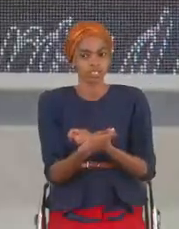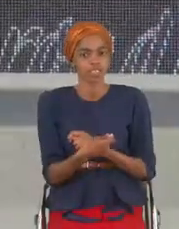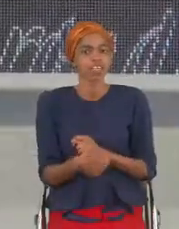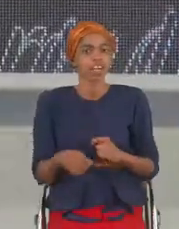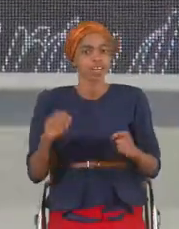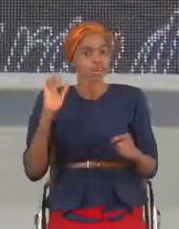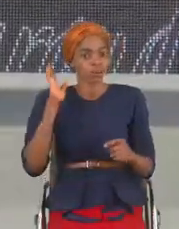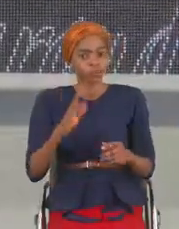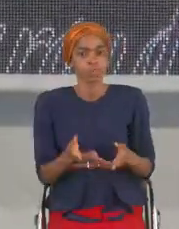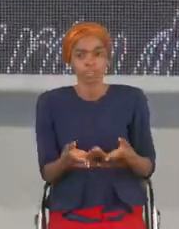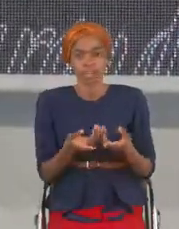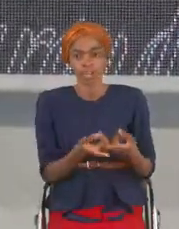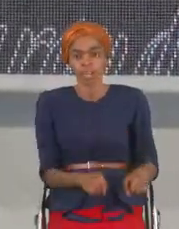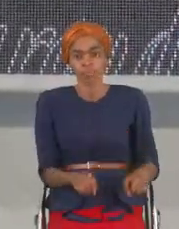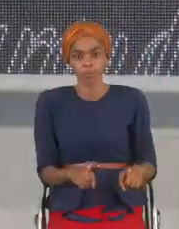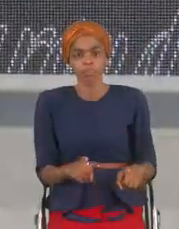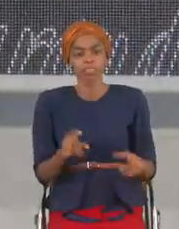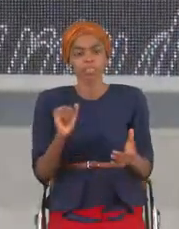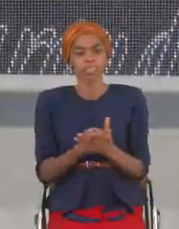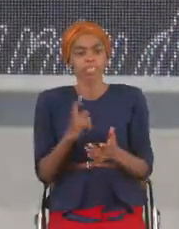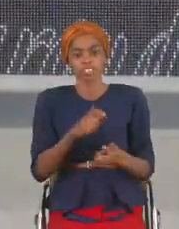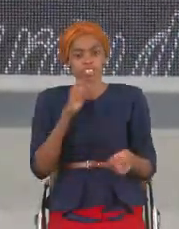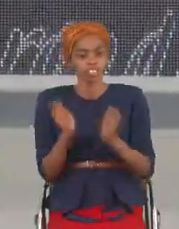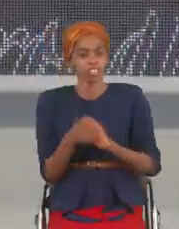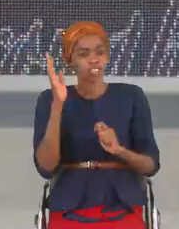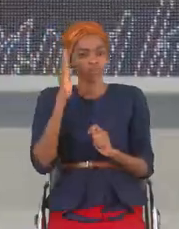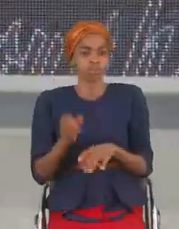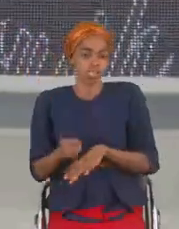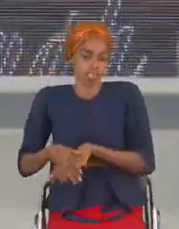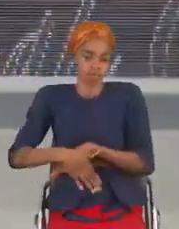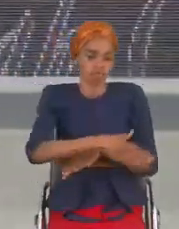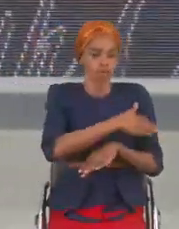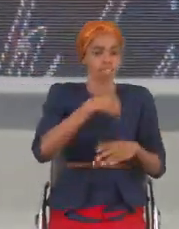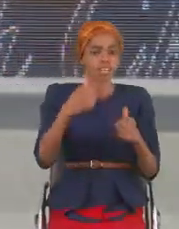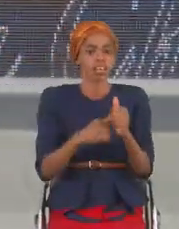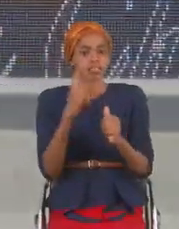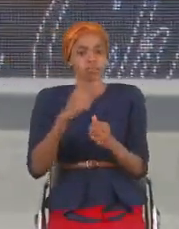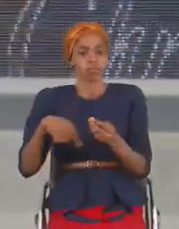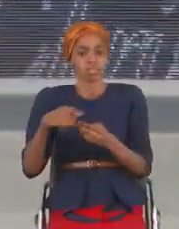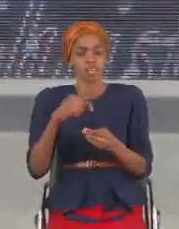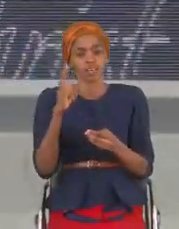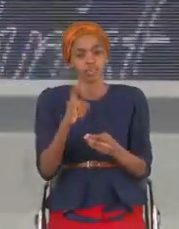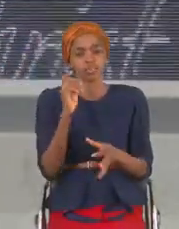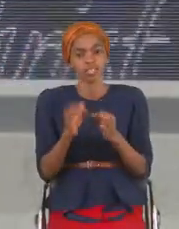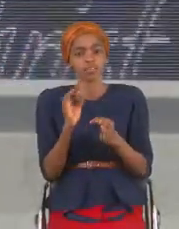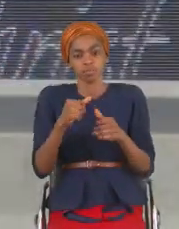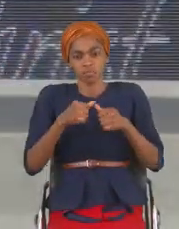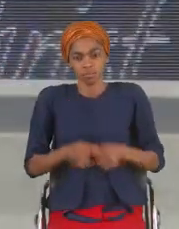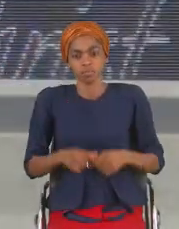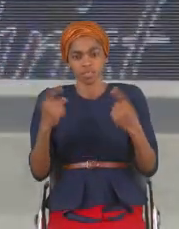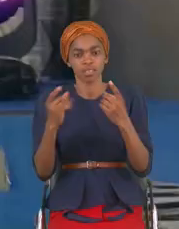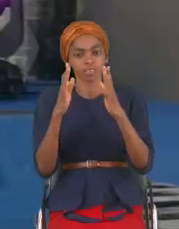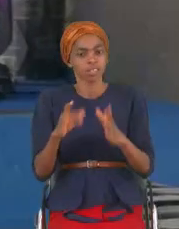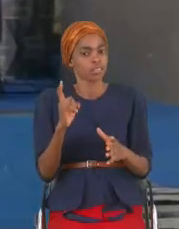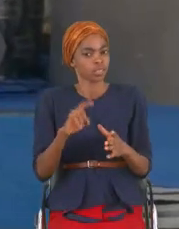that that change will influence everyone around you. If you still remain a sinner like you